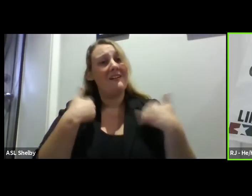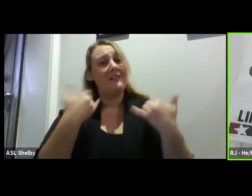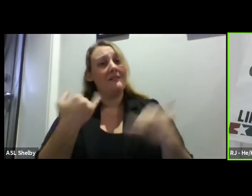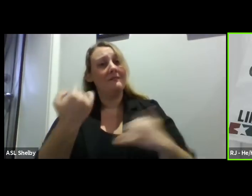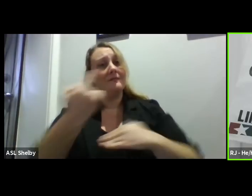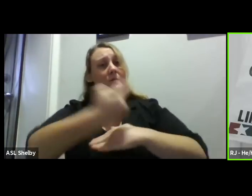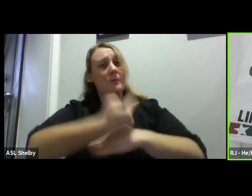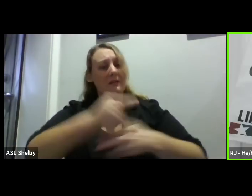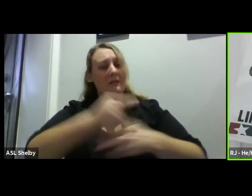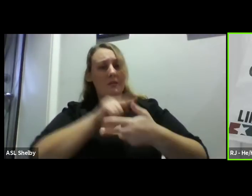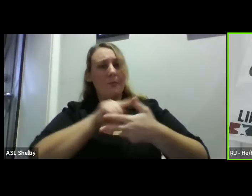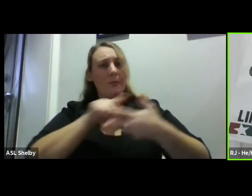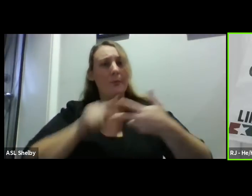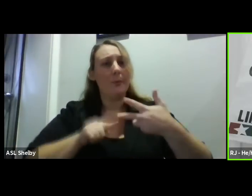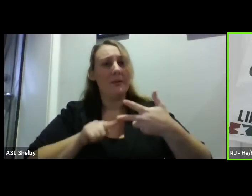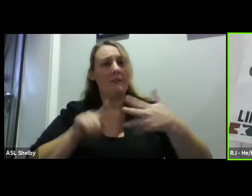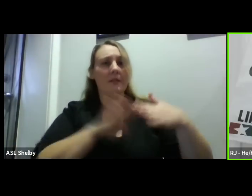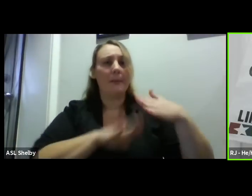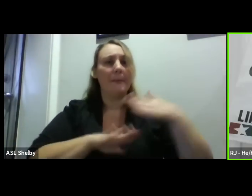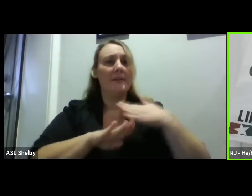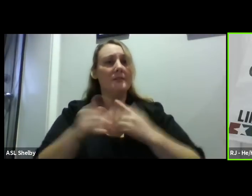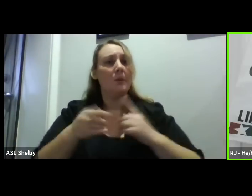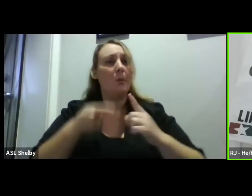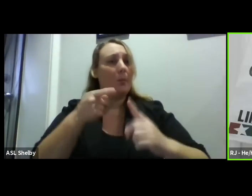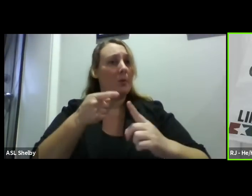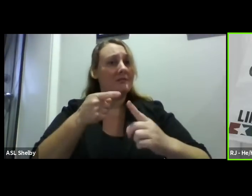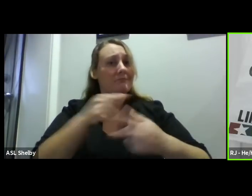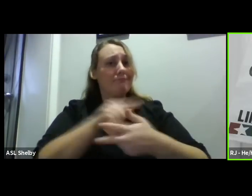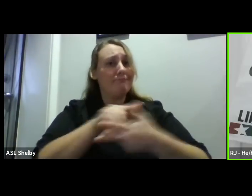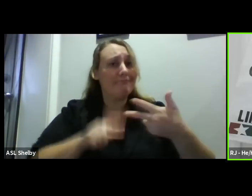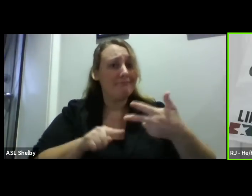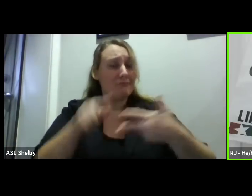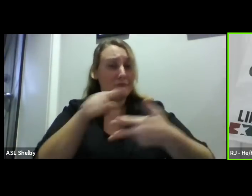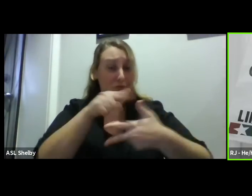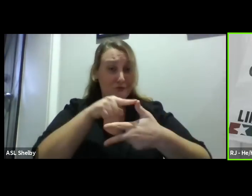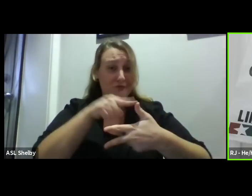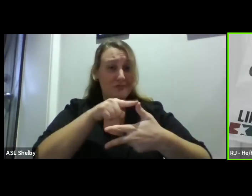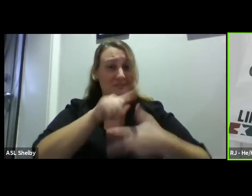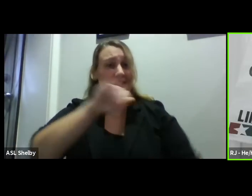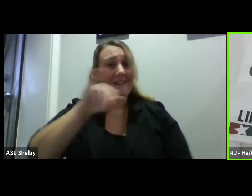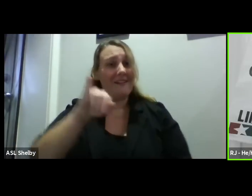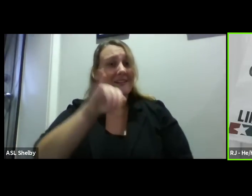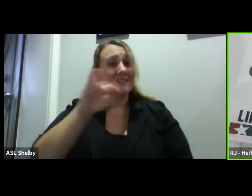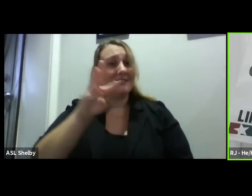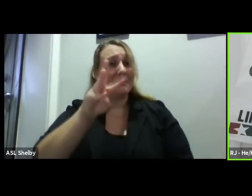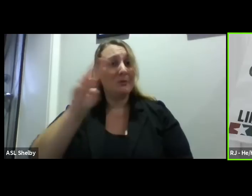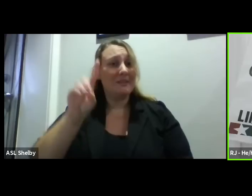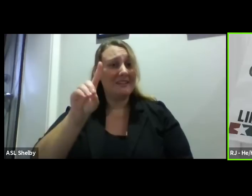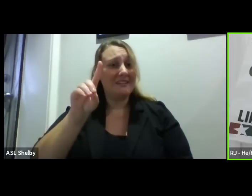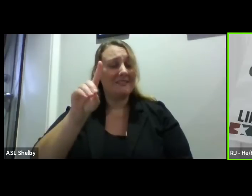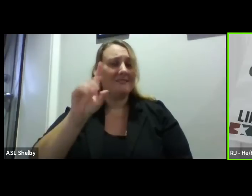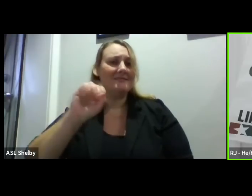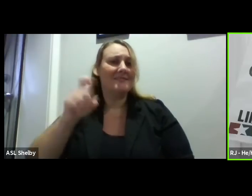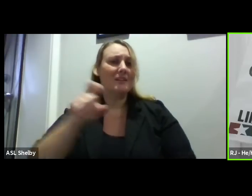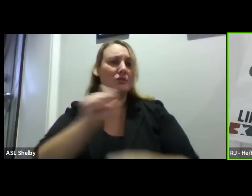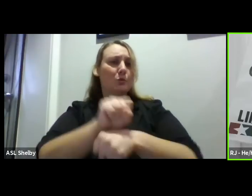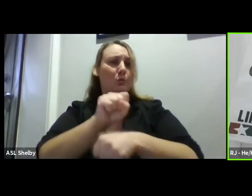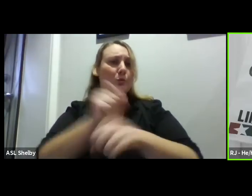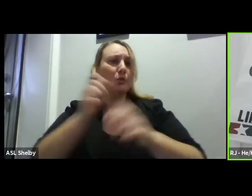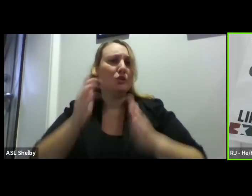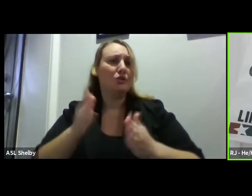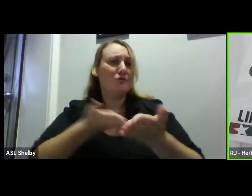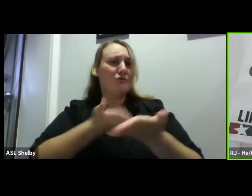First, that International Whores Day and the sex worker rights movement is about racial justice,